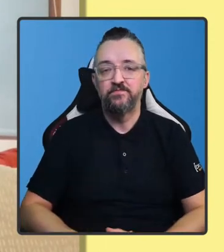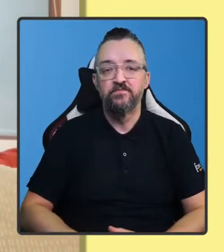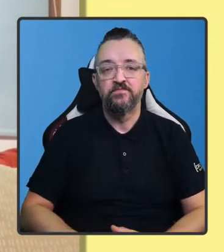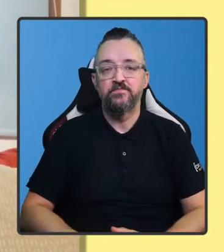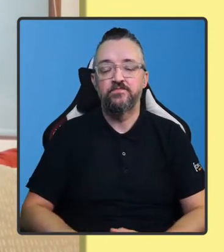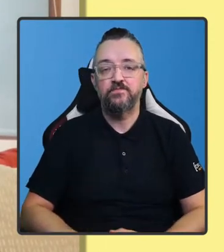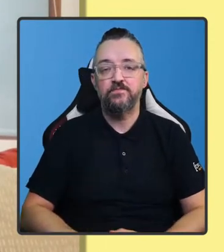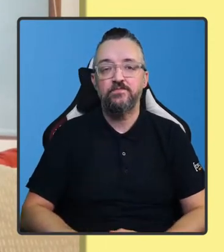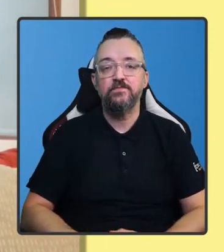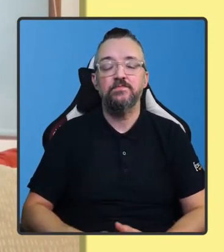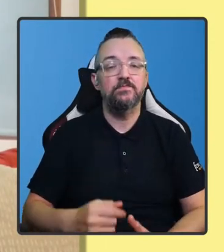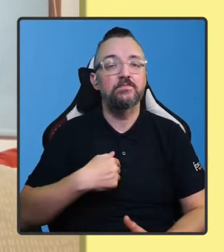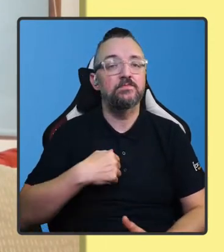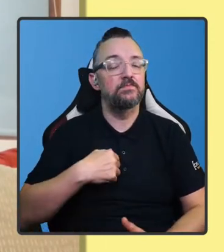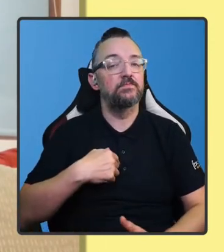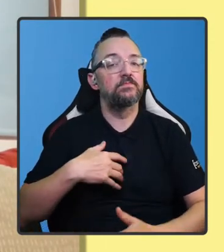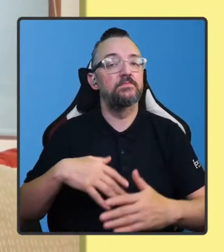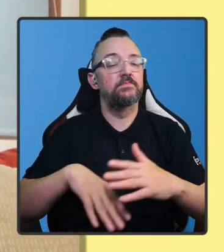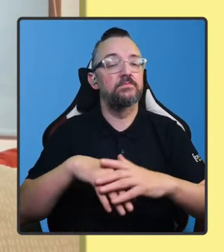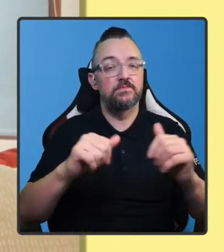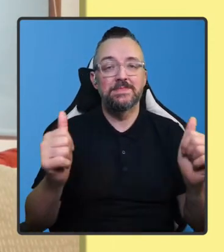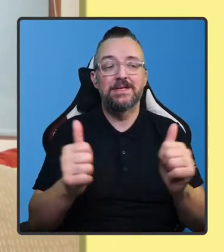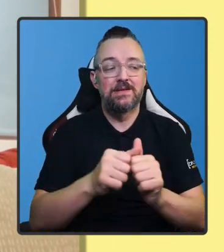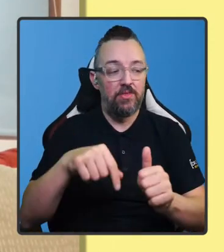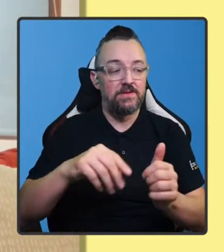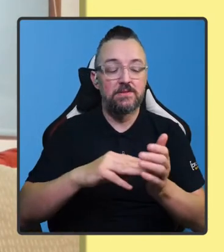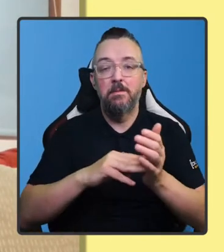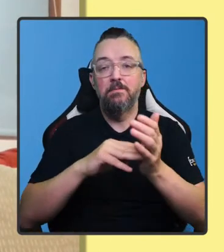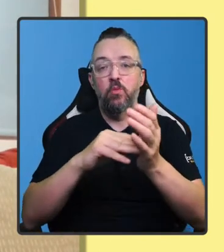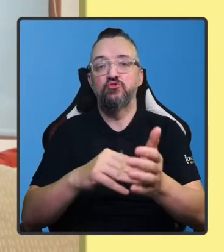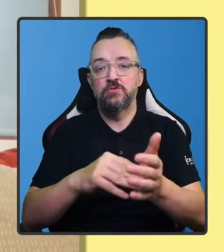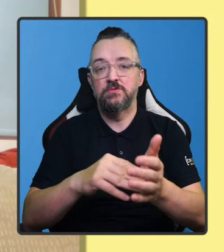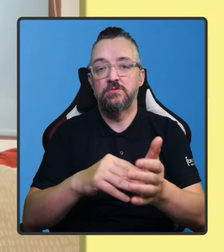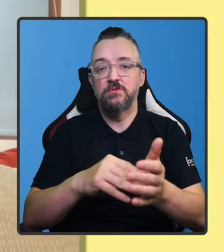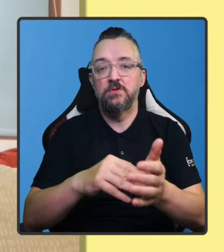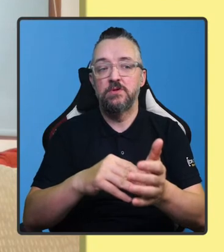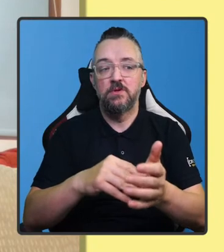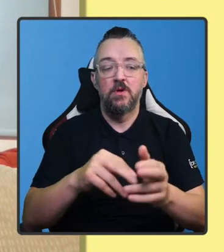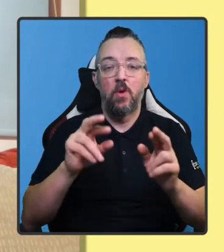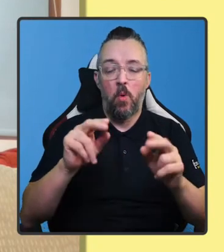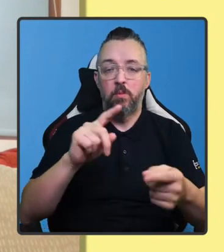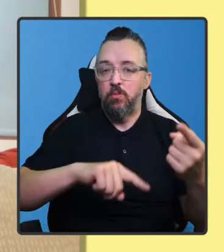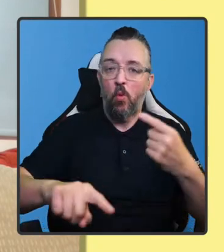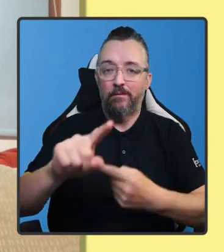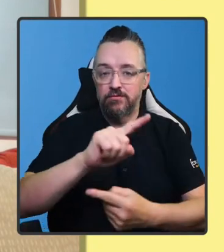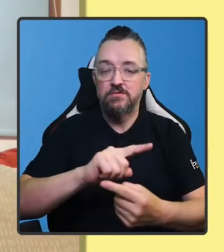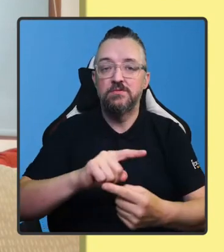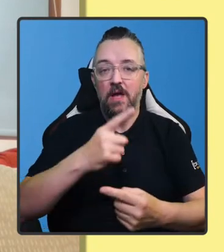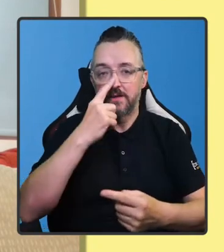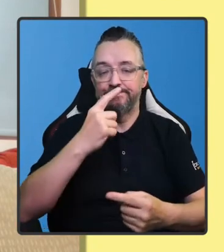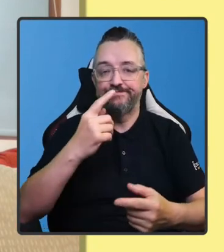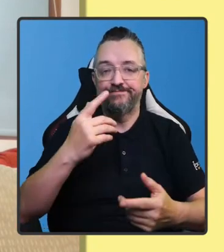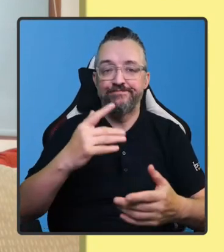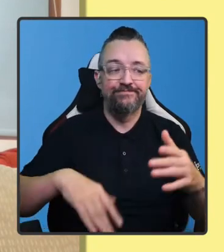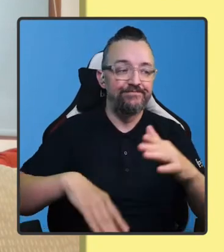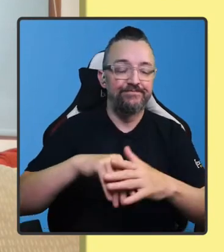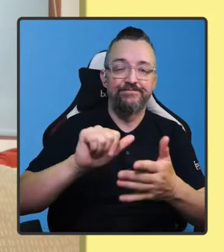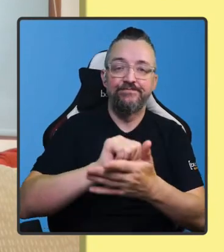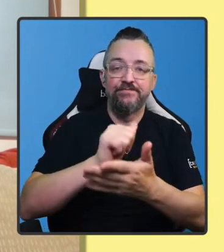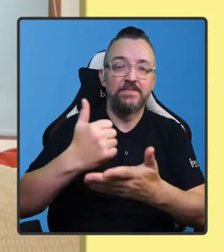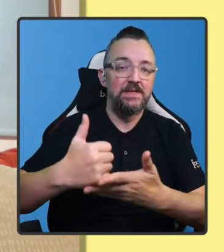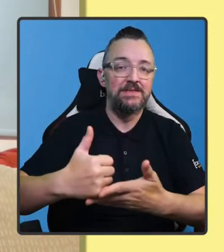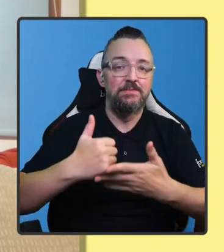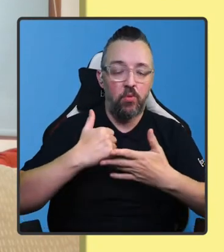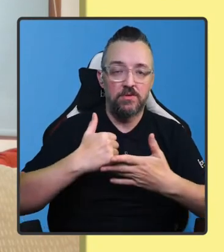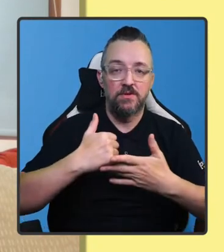I fully agree with this motion and hope conference can fully support it, that